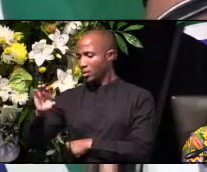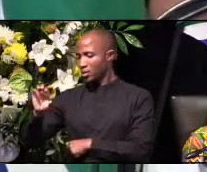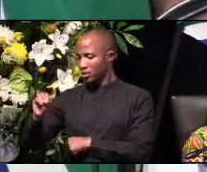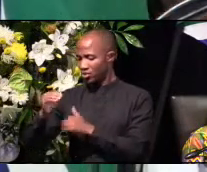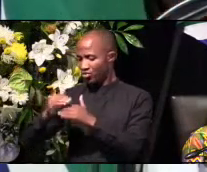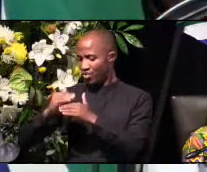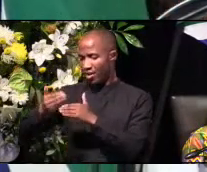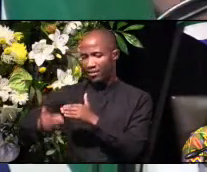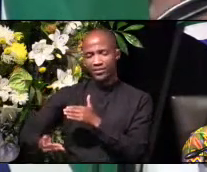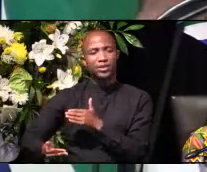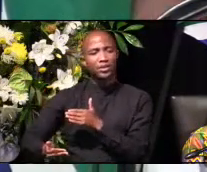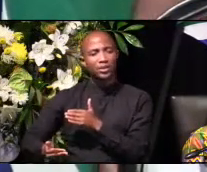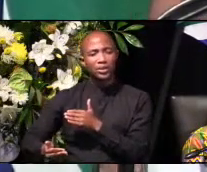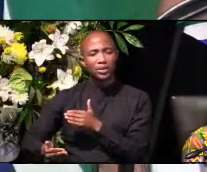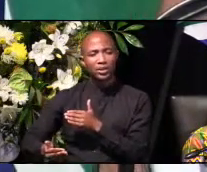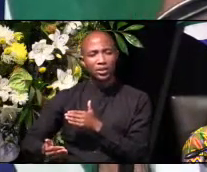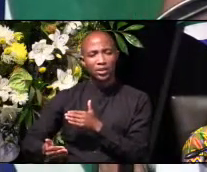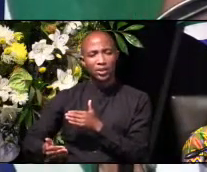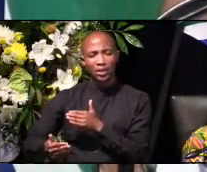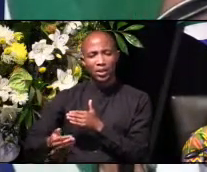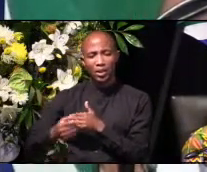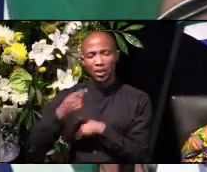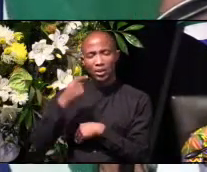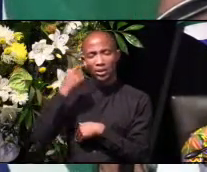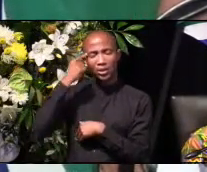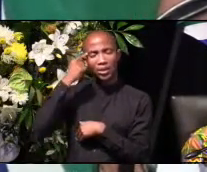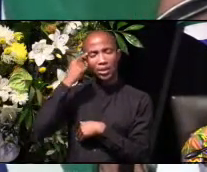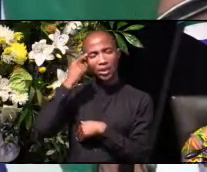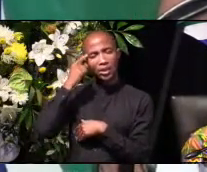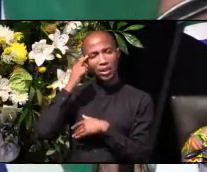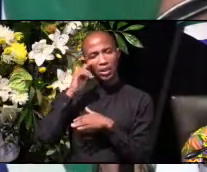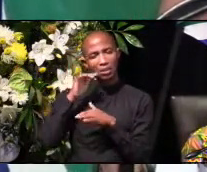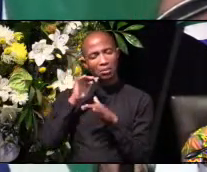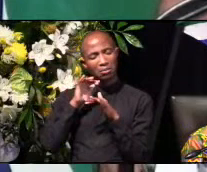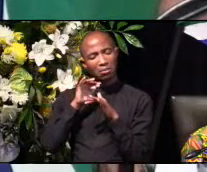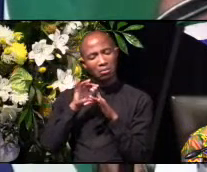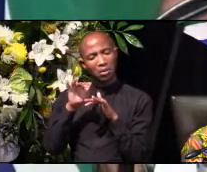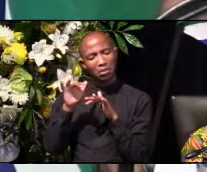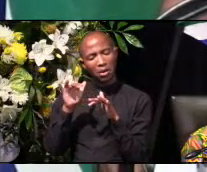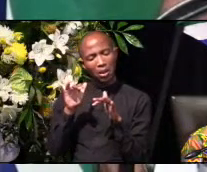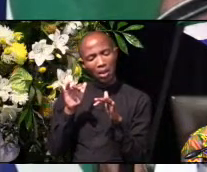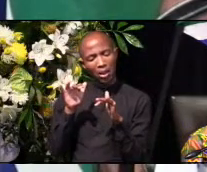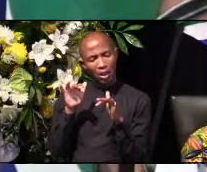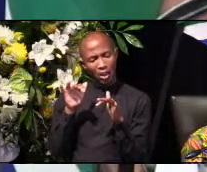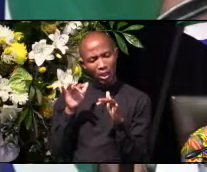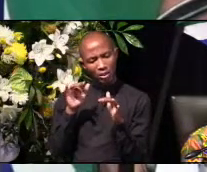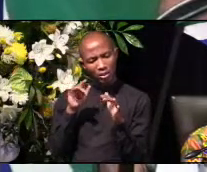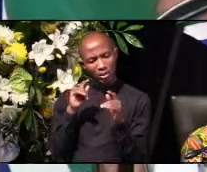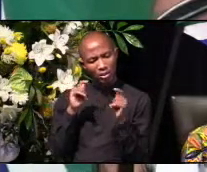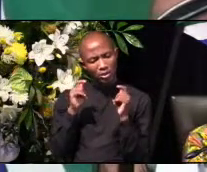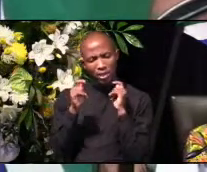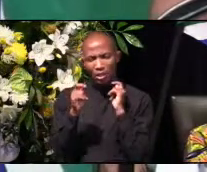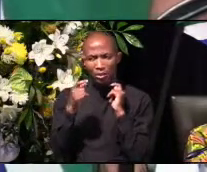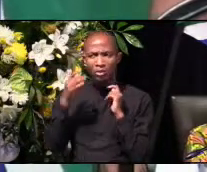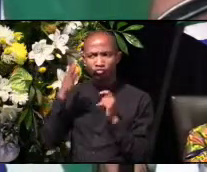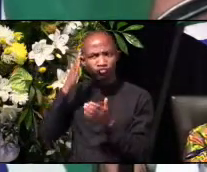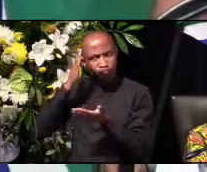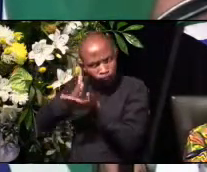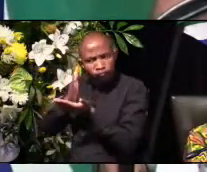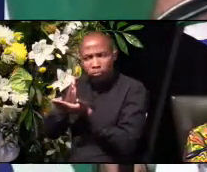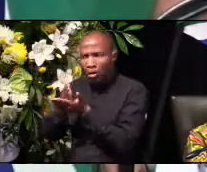I think people retreated because they were sure that leaders would do what they were supposed to